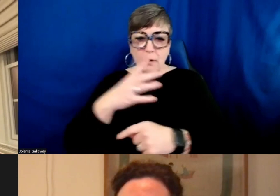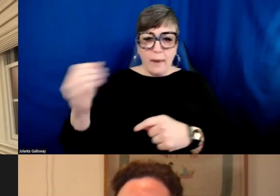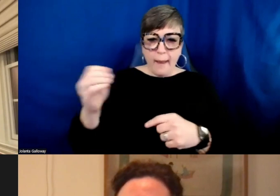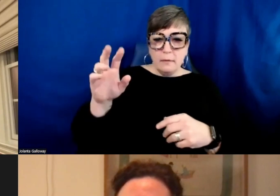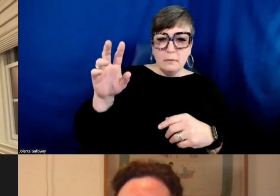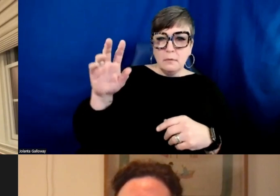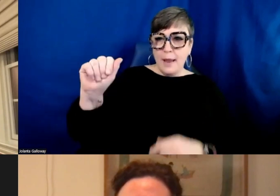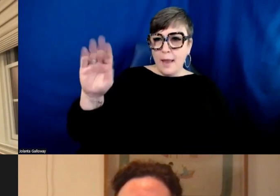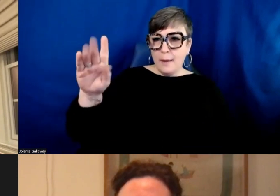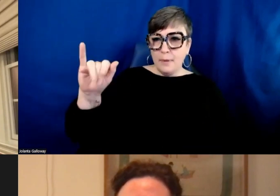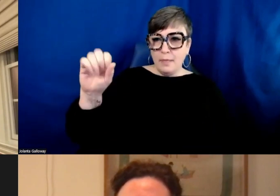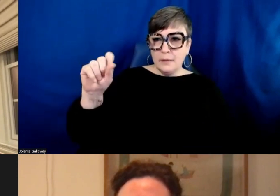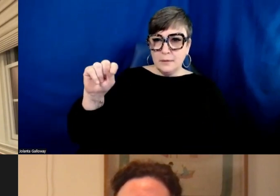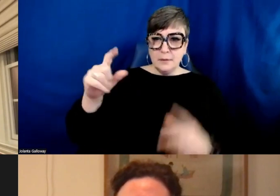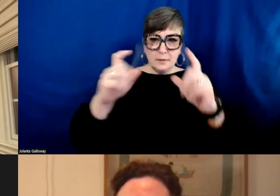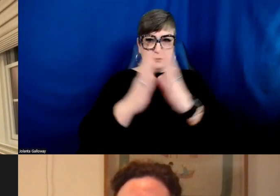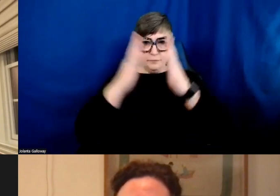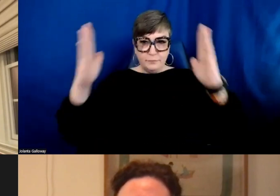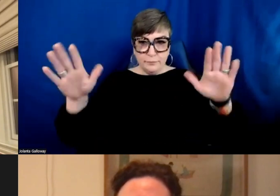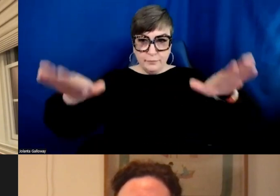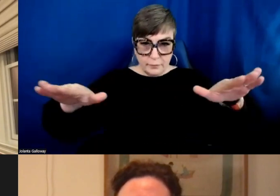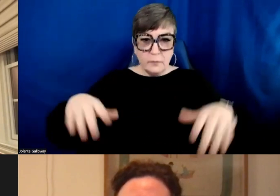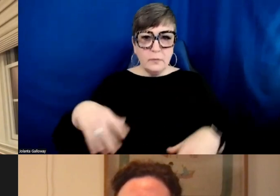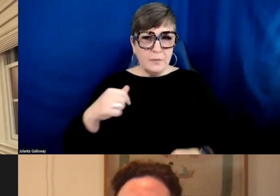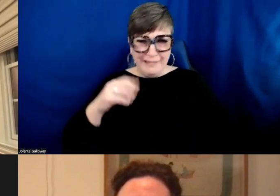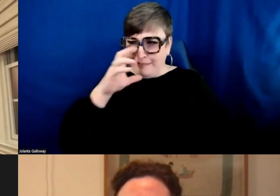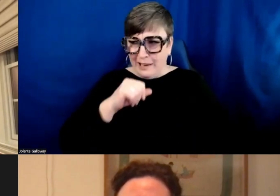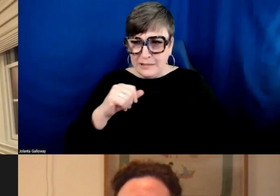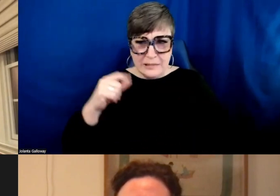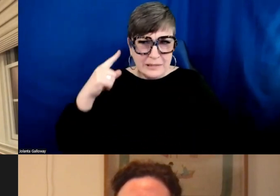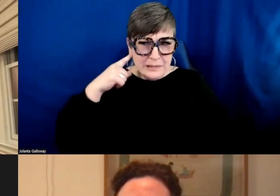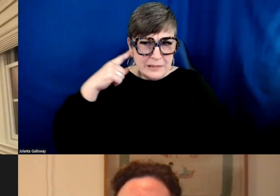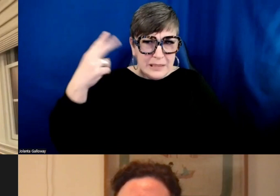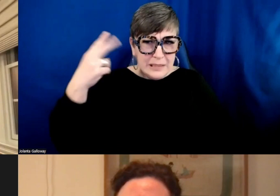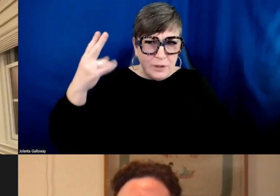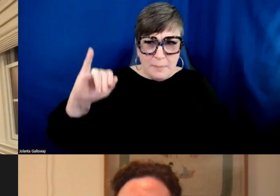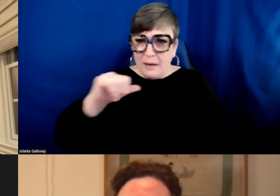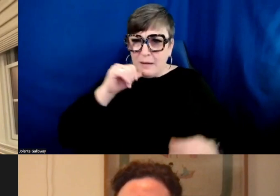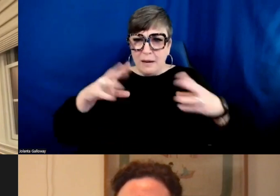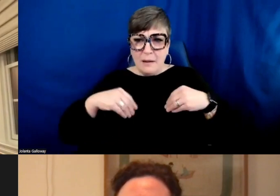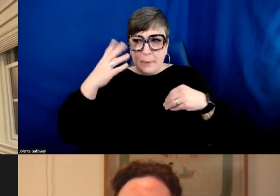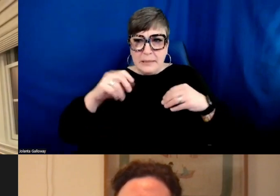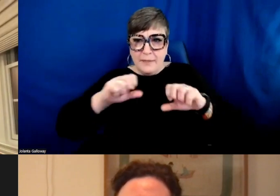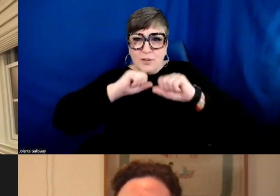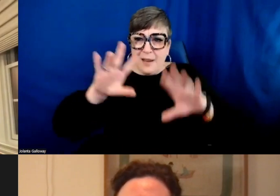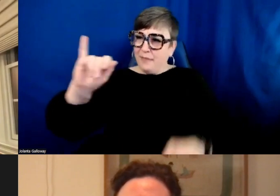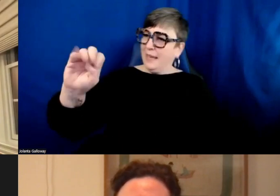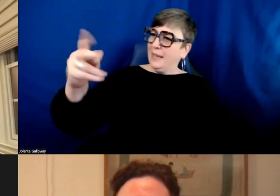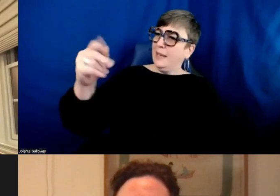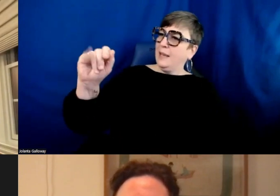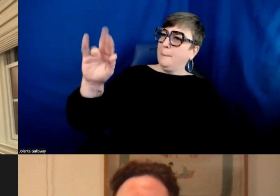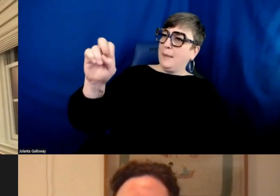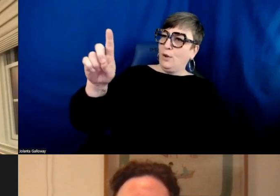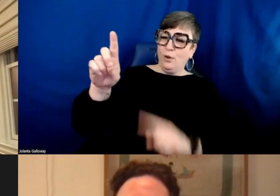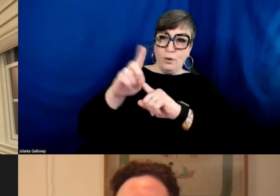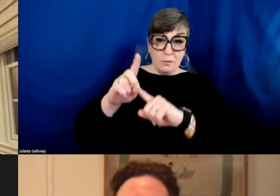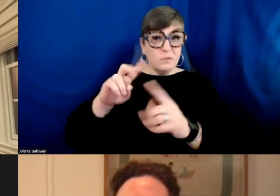um, the, I guess hearing impaired is no longer considered acceptable because there's nothing impaired about them. So there's entire